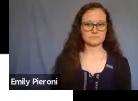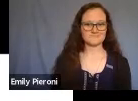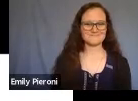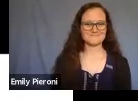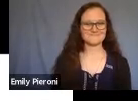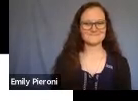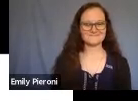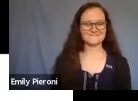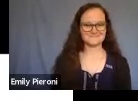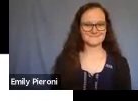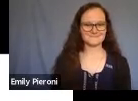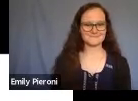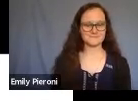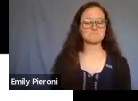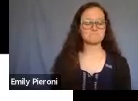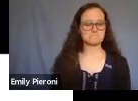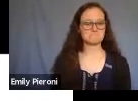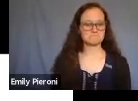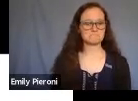It looks good to me.